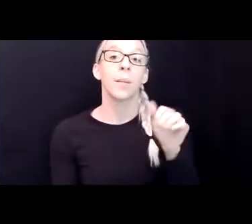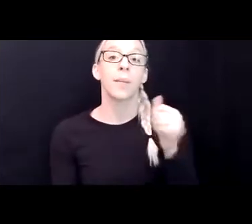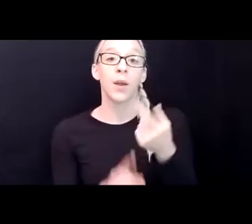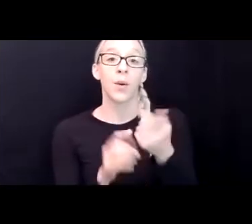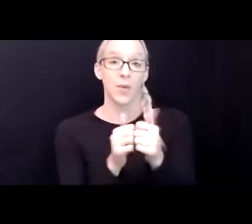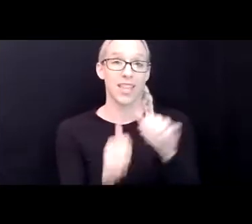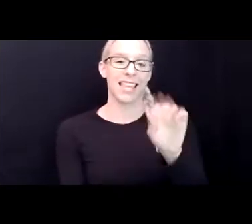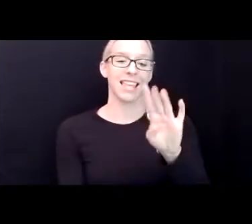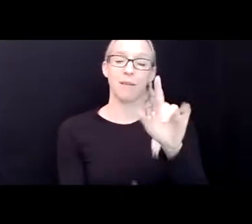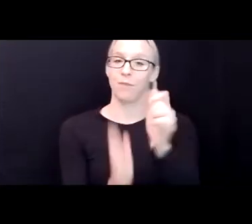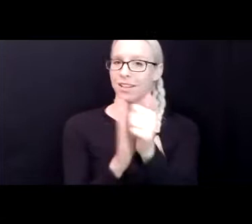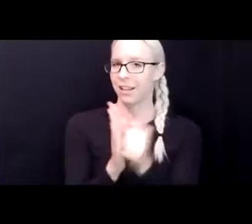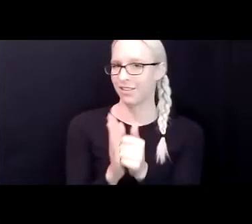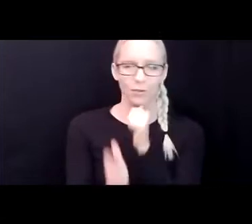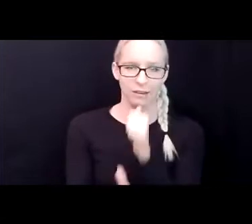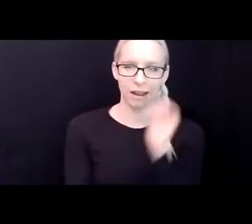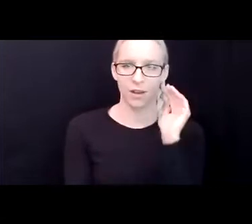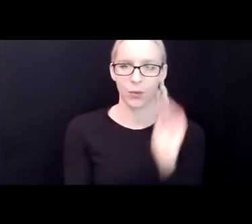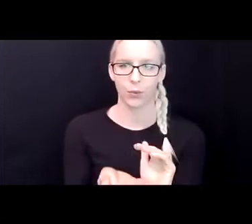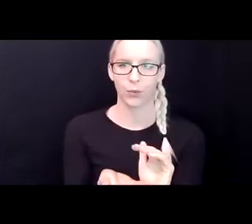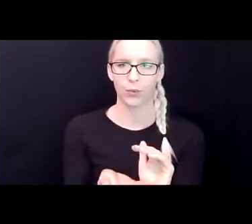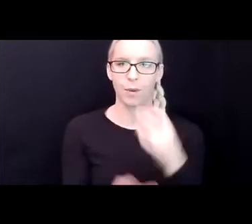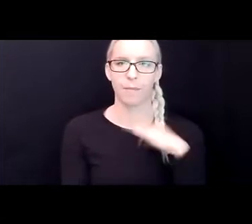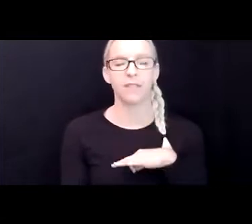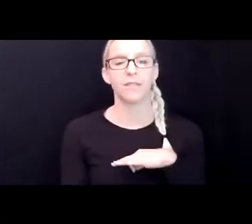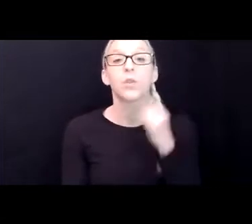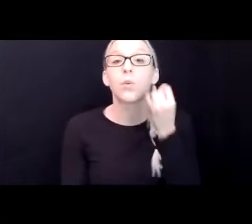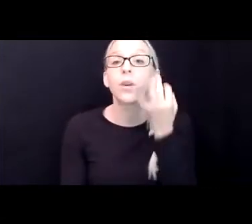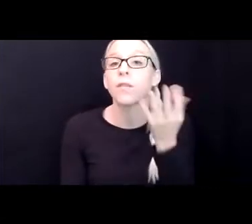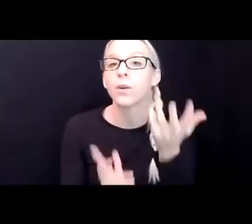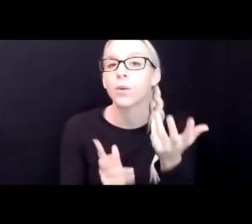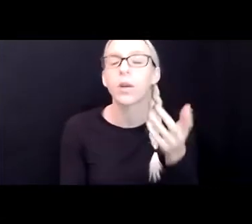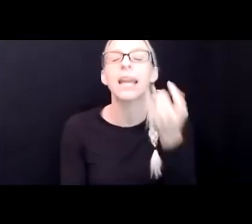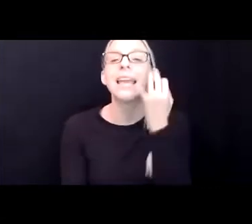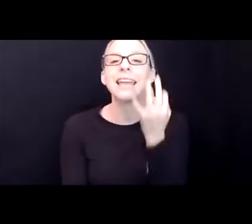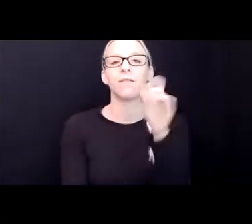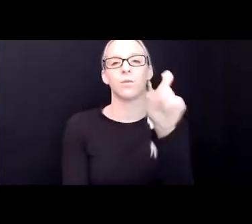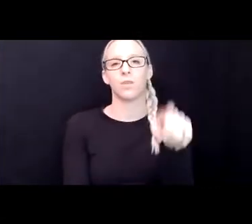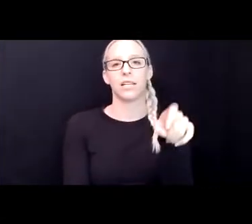do not. So what we would want to do is, if we need to pay for some